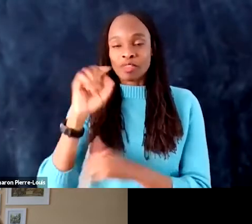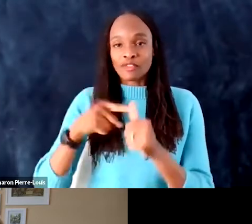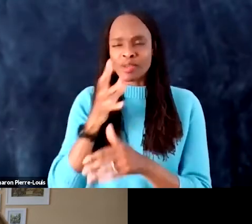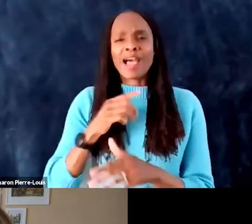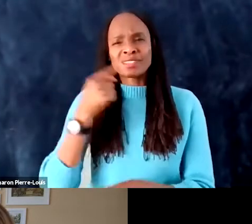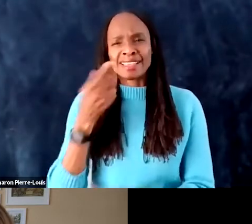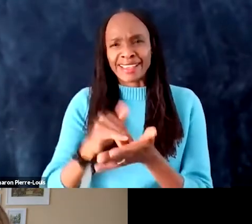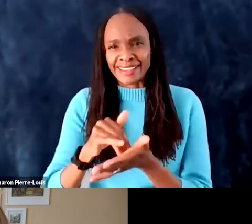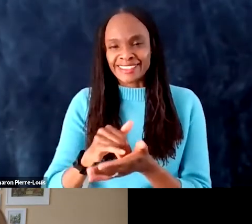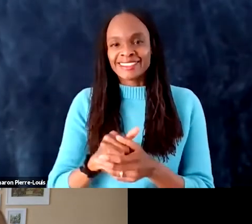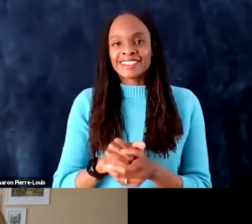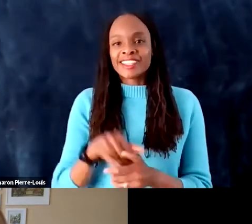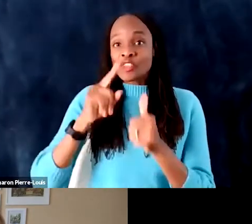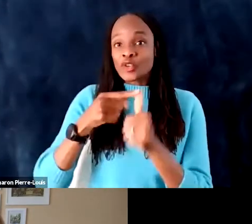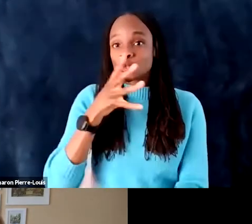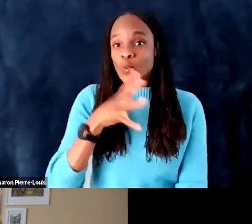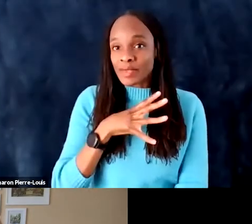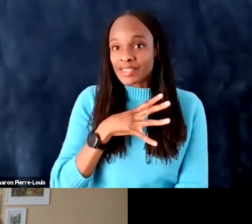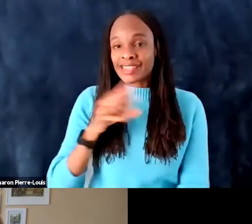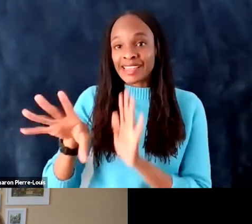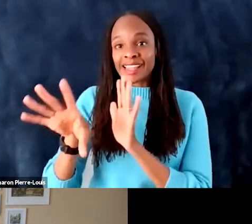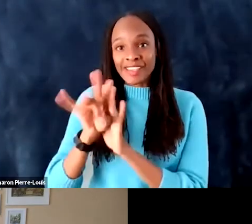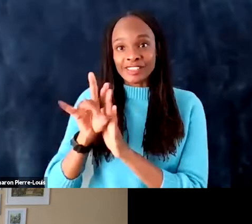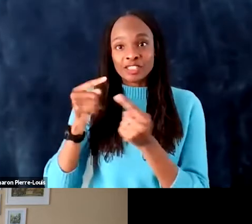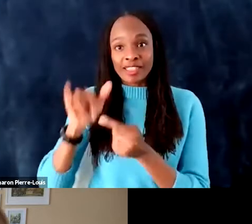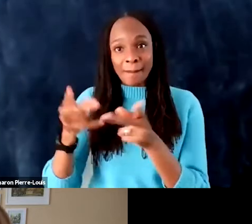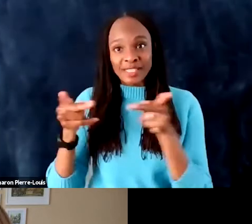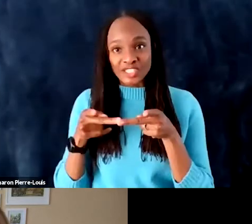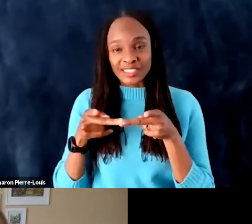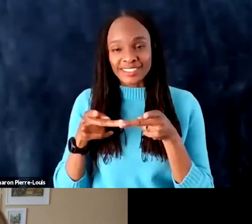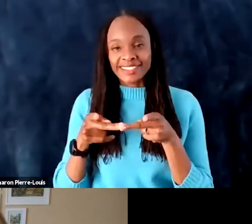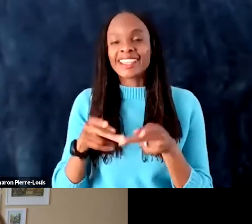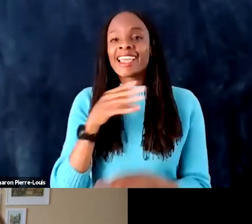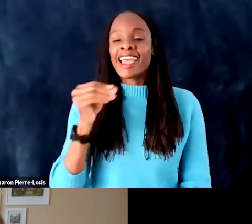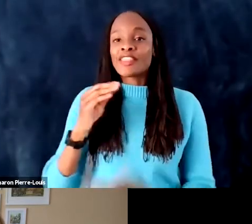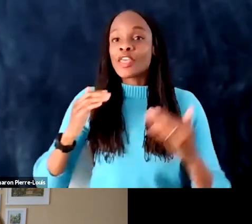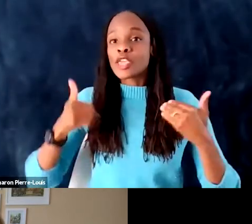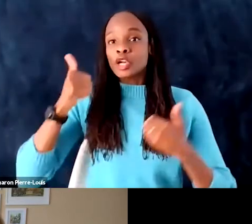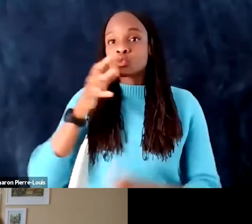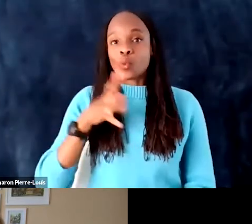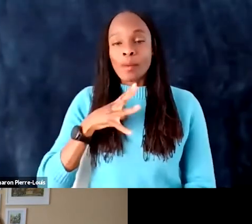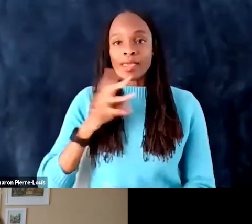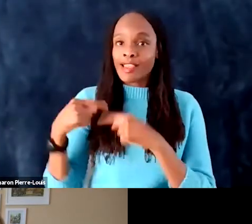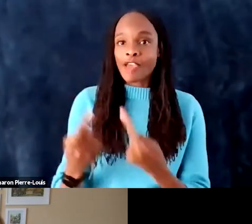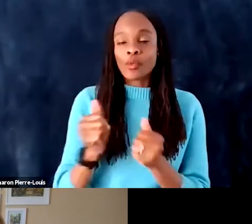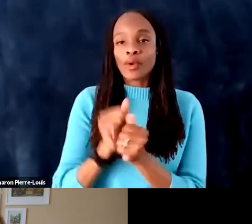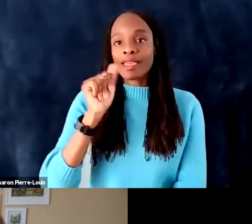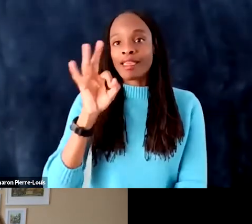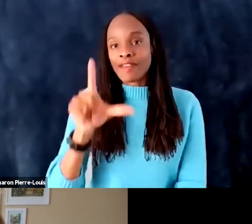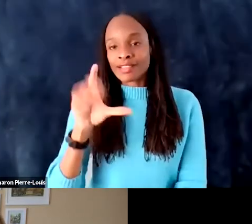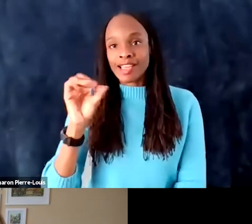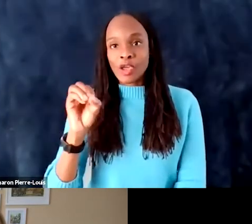so you can really feel that, Liz. The first woman elected to that position, as well as the youngest woman ever on the AFL-CIO's